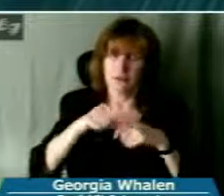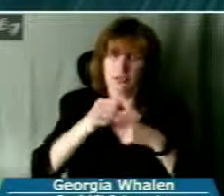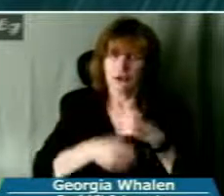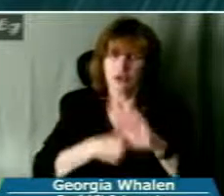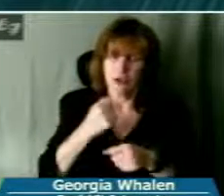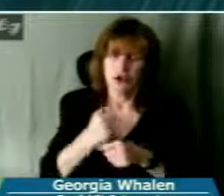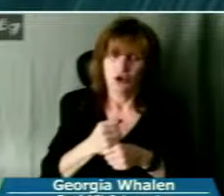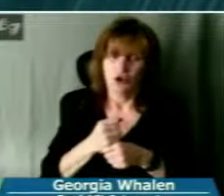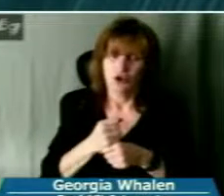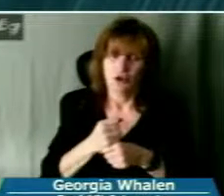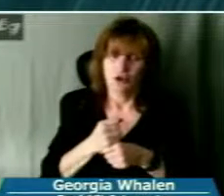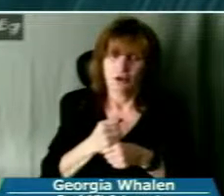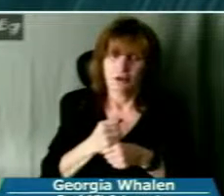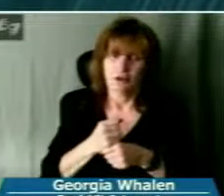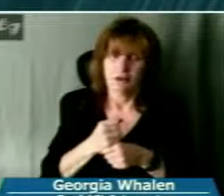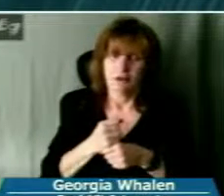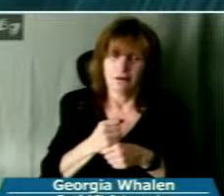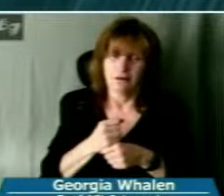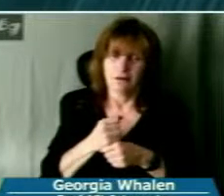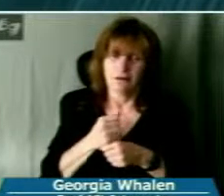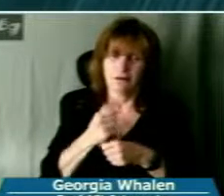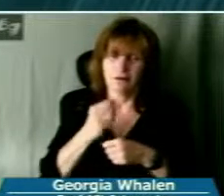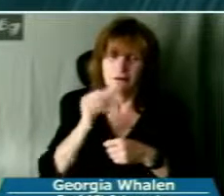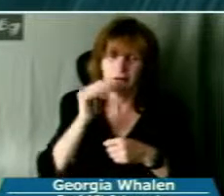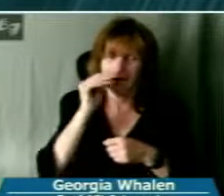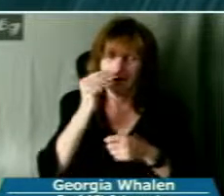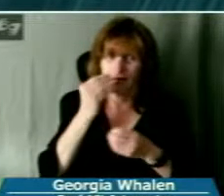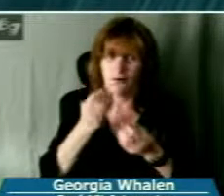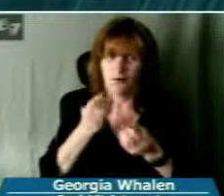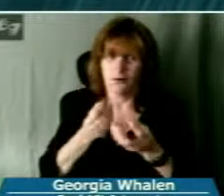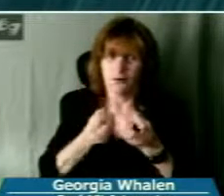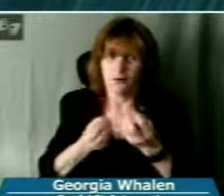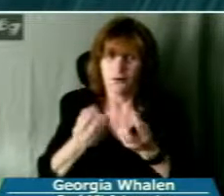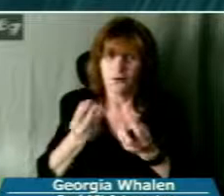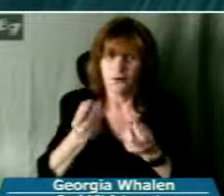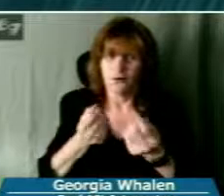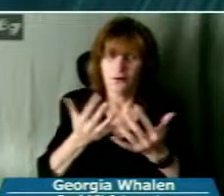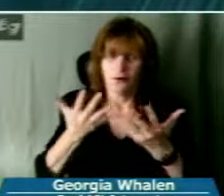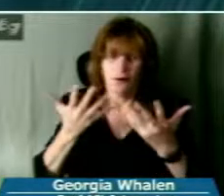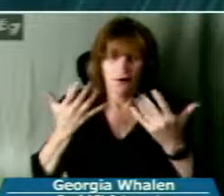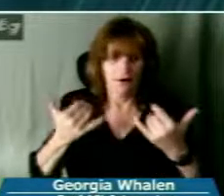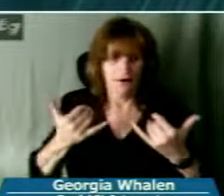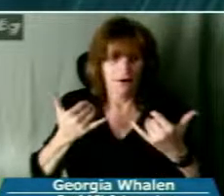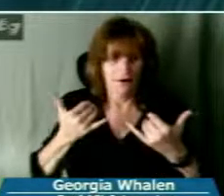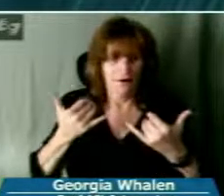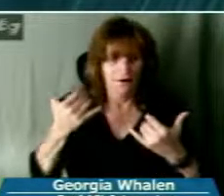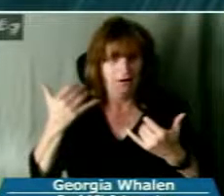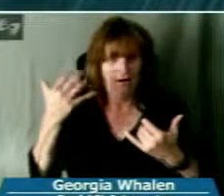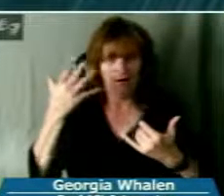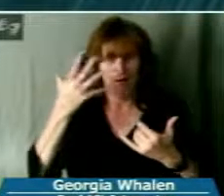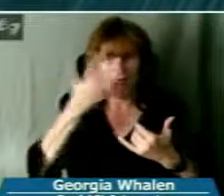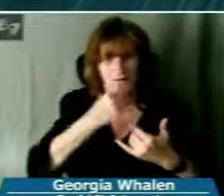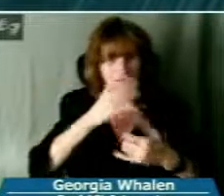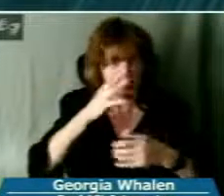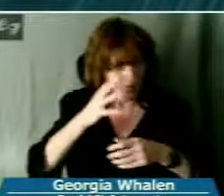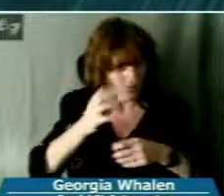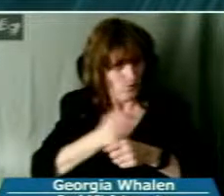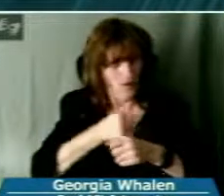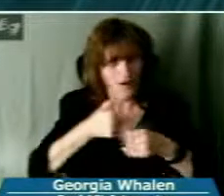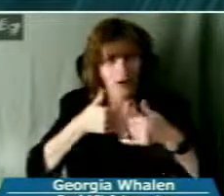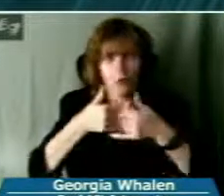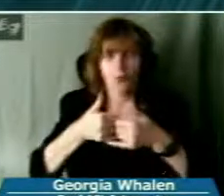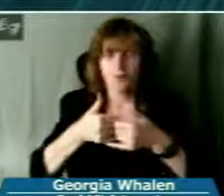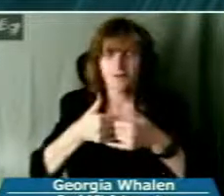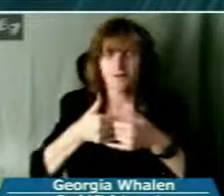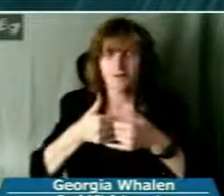going to be spectacular. Everyone has lots of time to do a lot of gardening, and that's a good thing. And lots of things are also